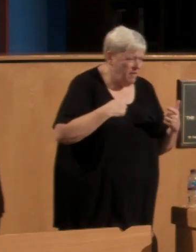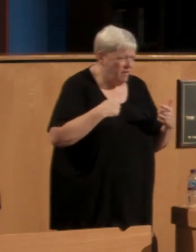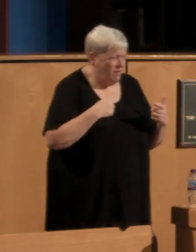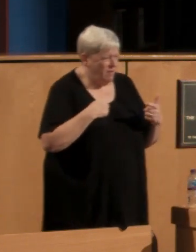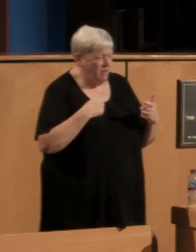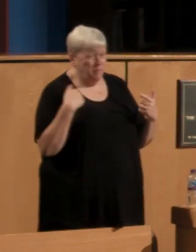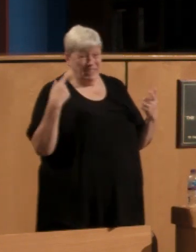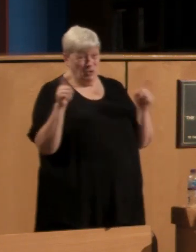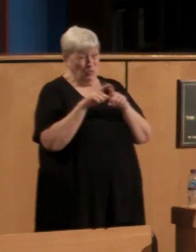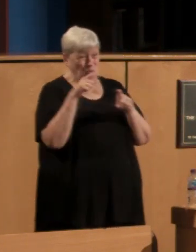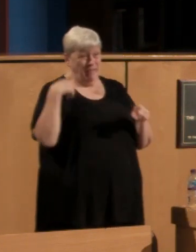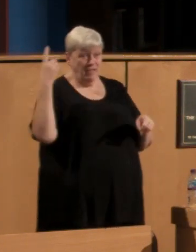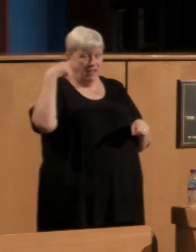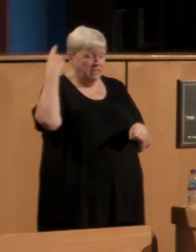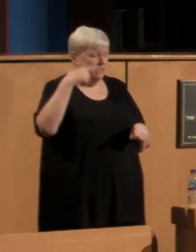so